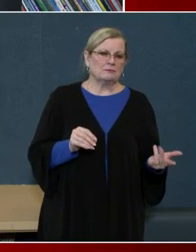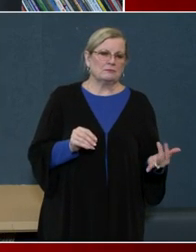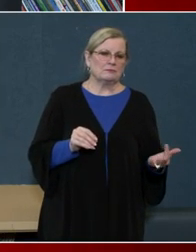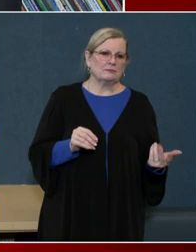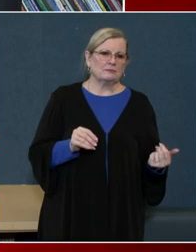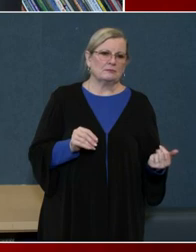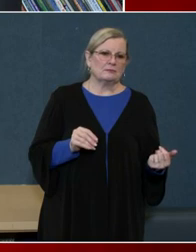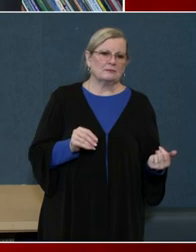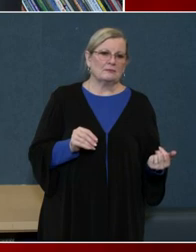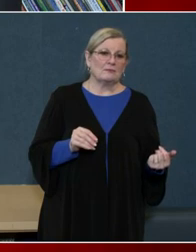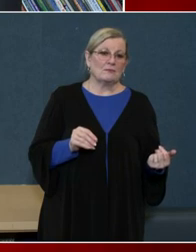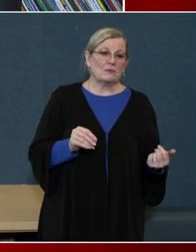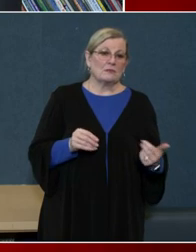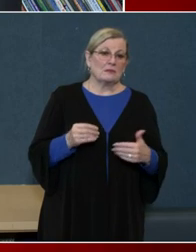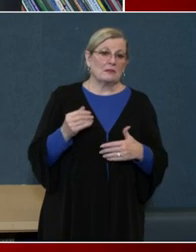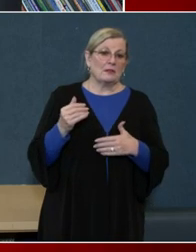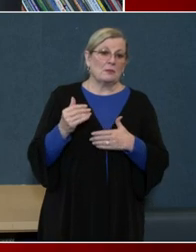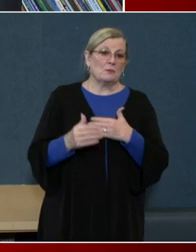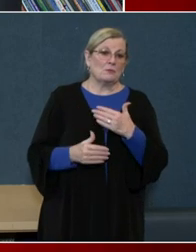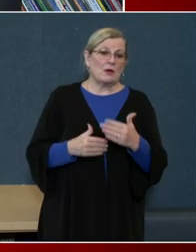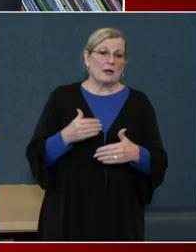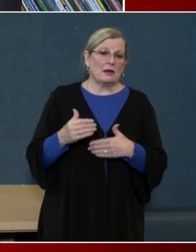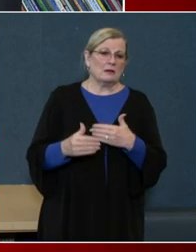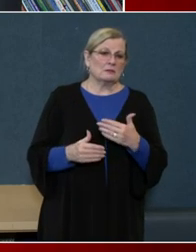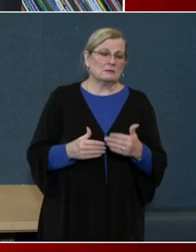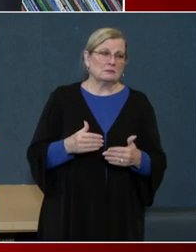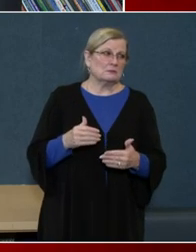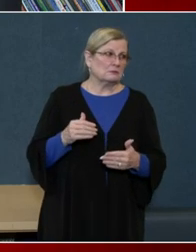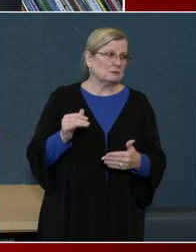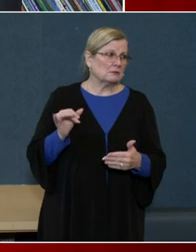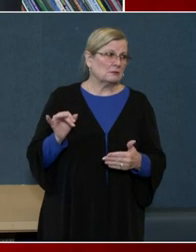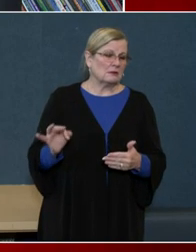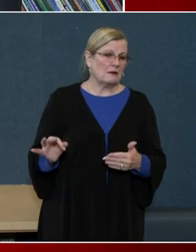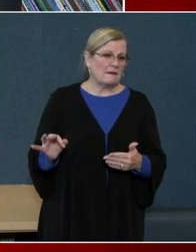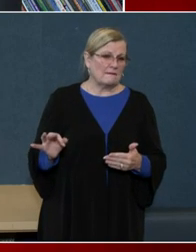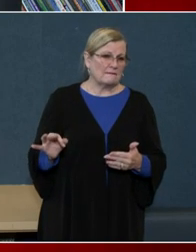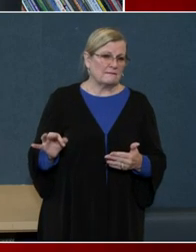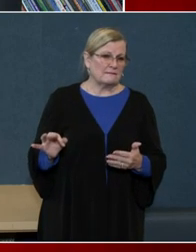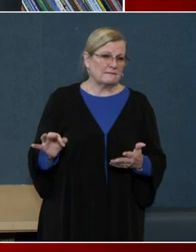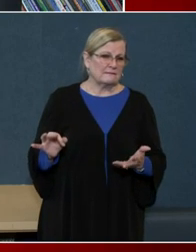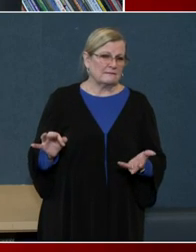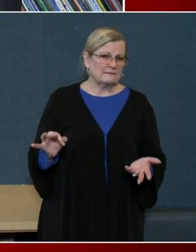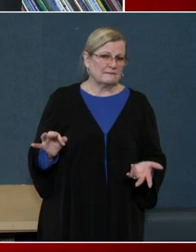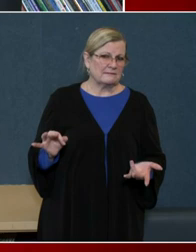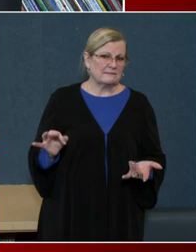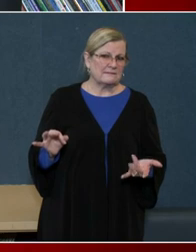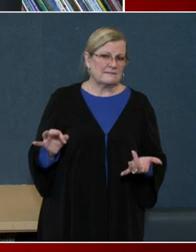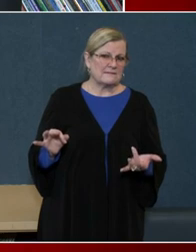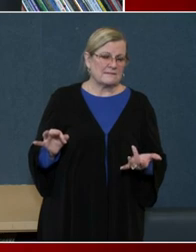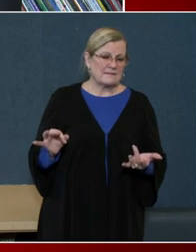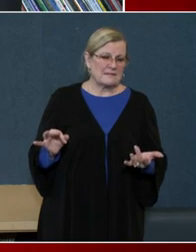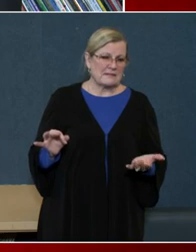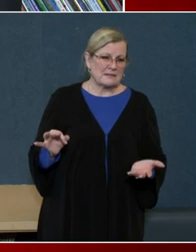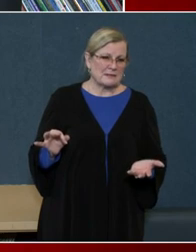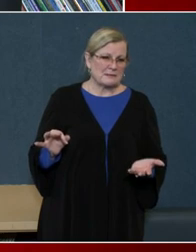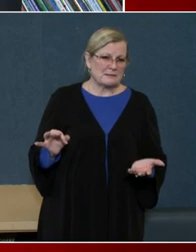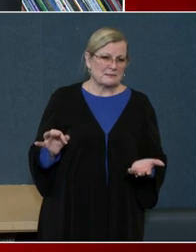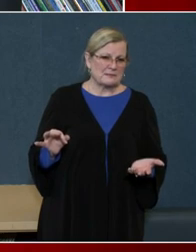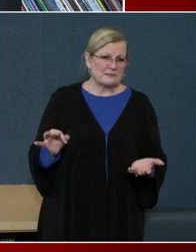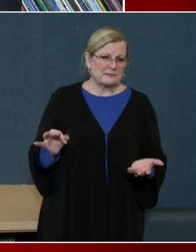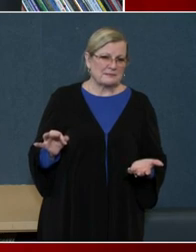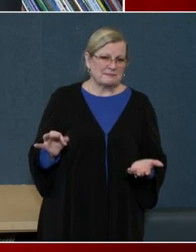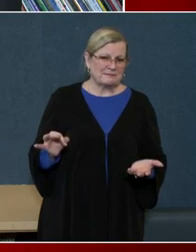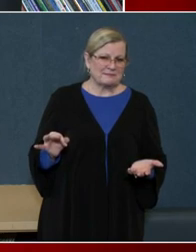the process surrounding evictions, requiring that eviction records be sealed after